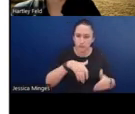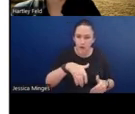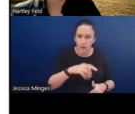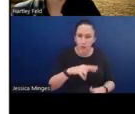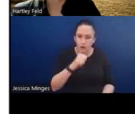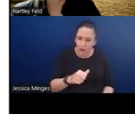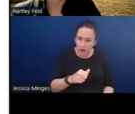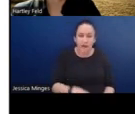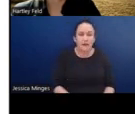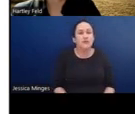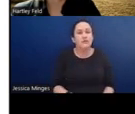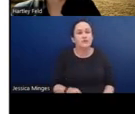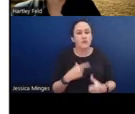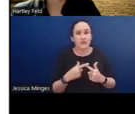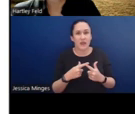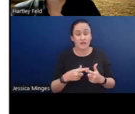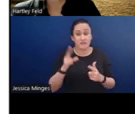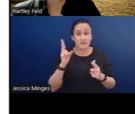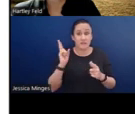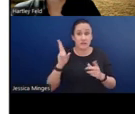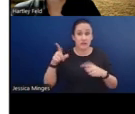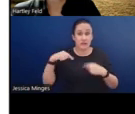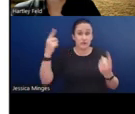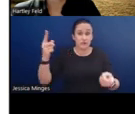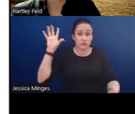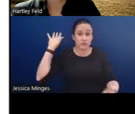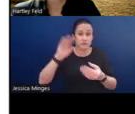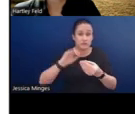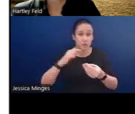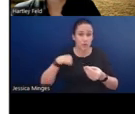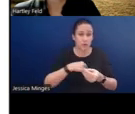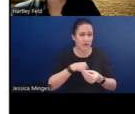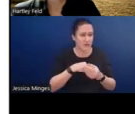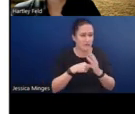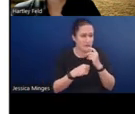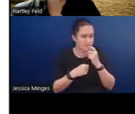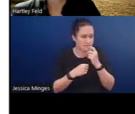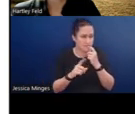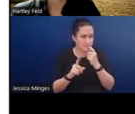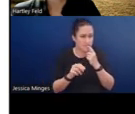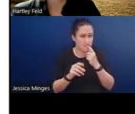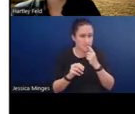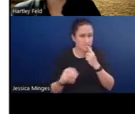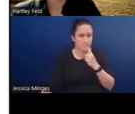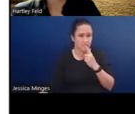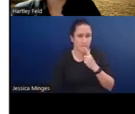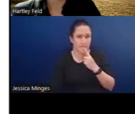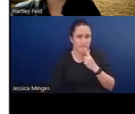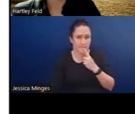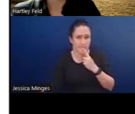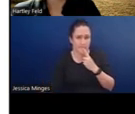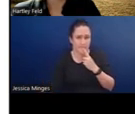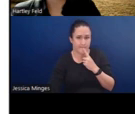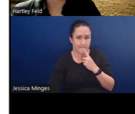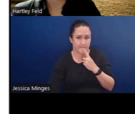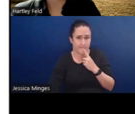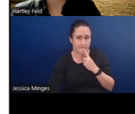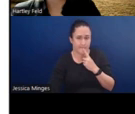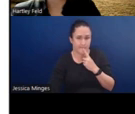And so historically, we have been, sorry, I keep moving my share screen.